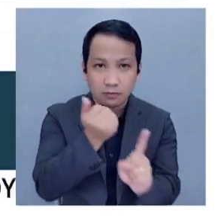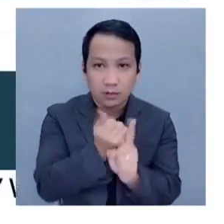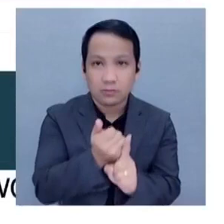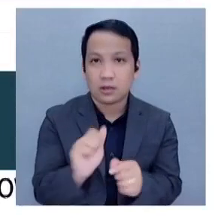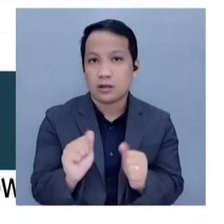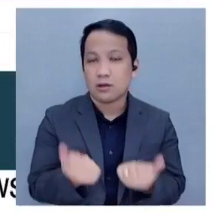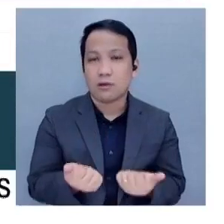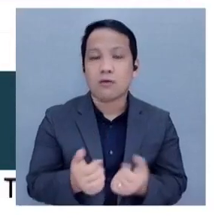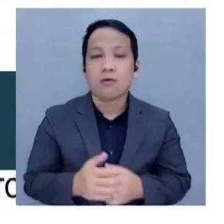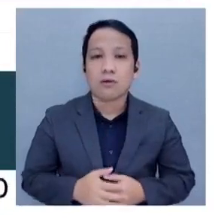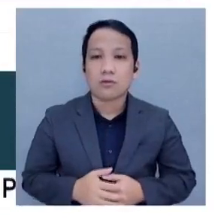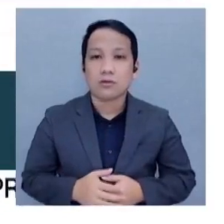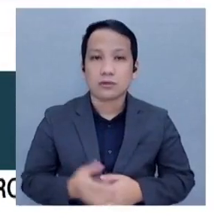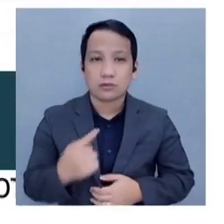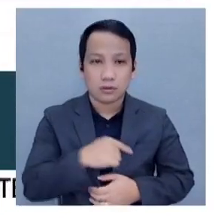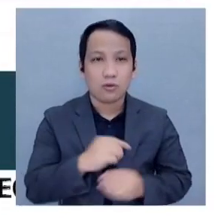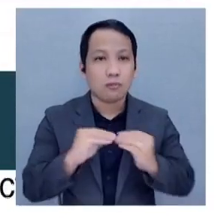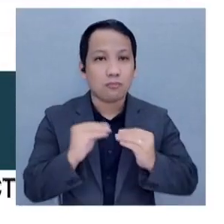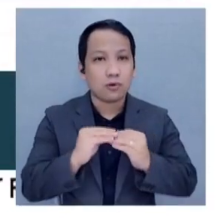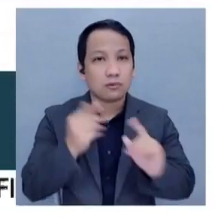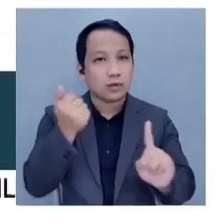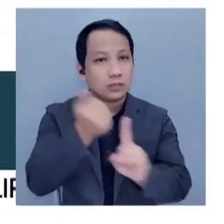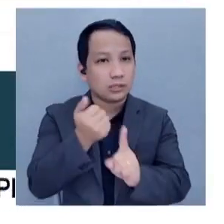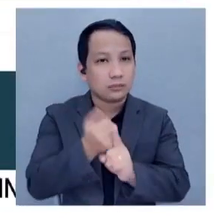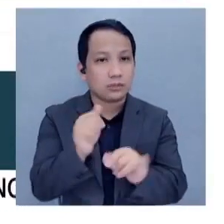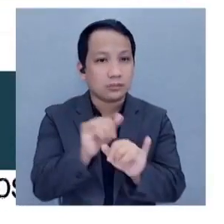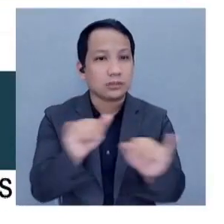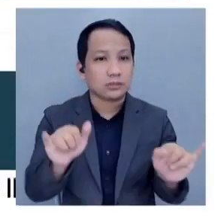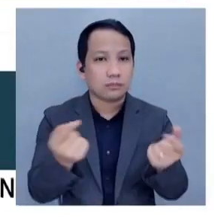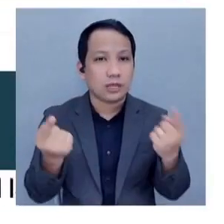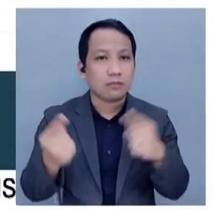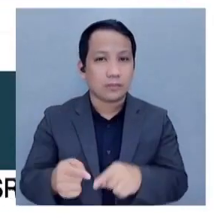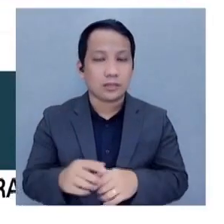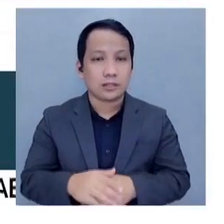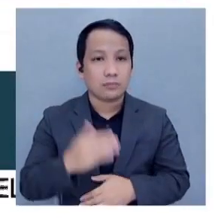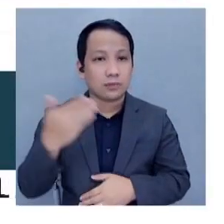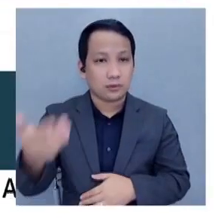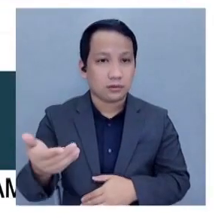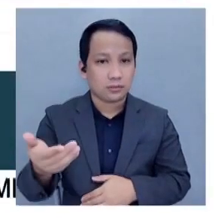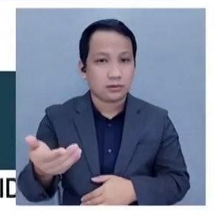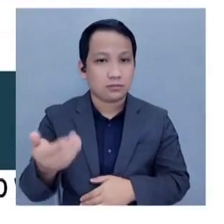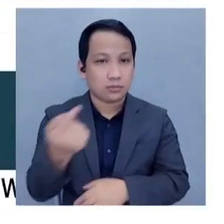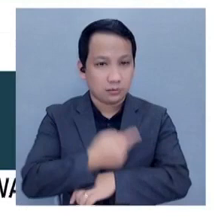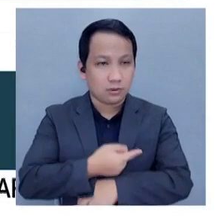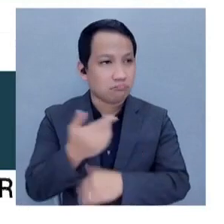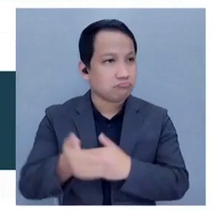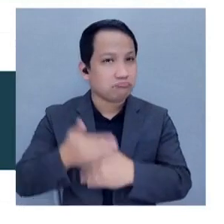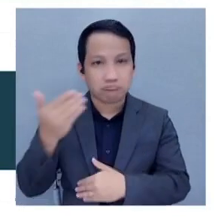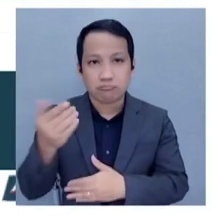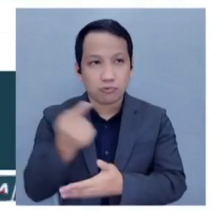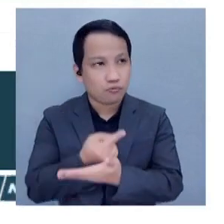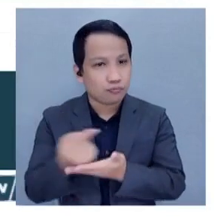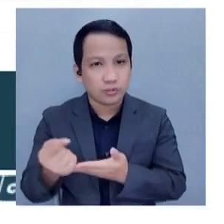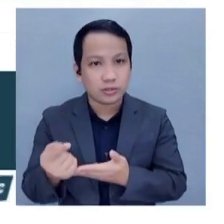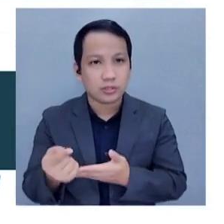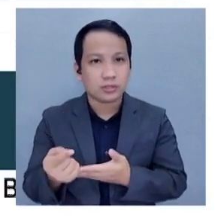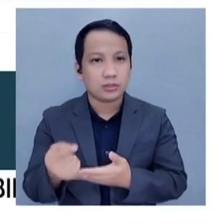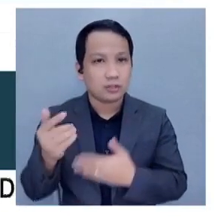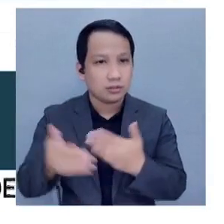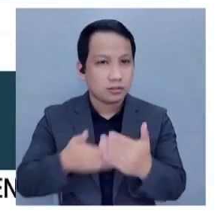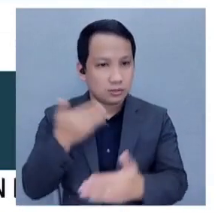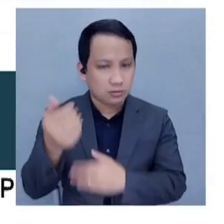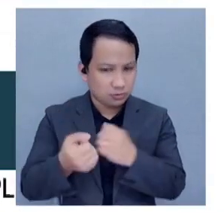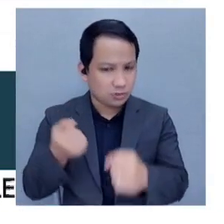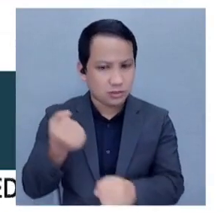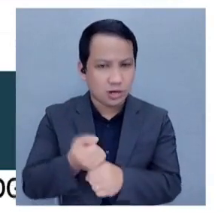And there will be more of these in the coming days, coming weeks, and coming years.